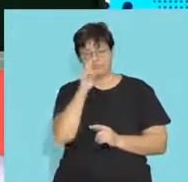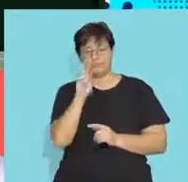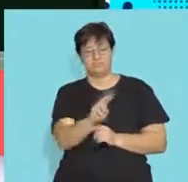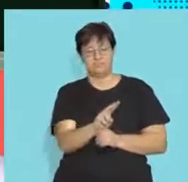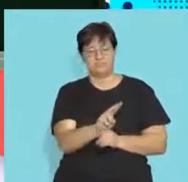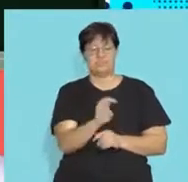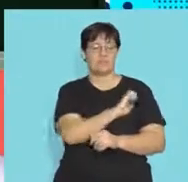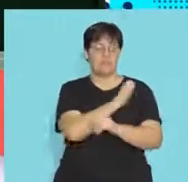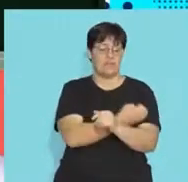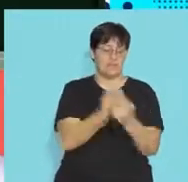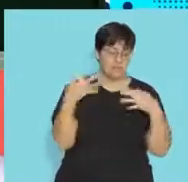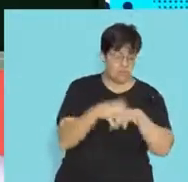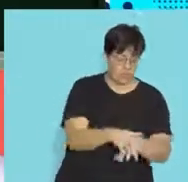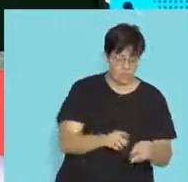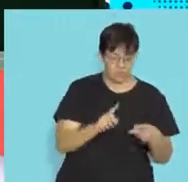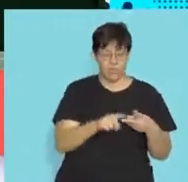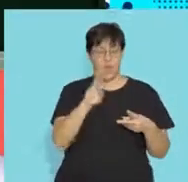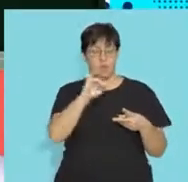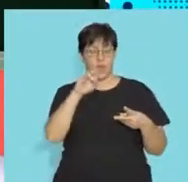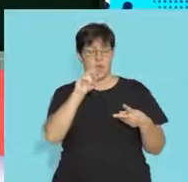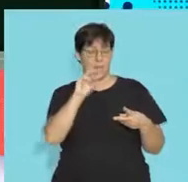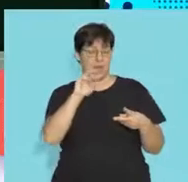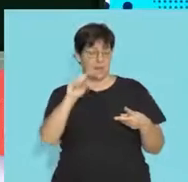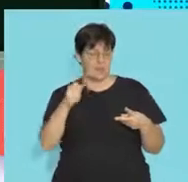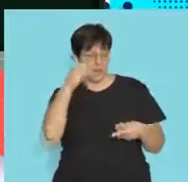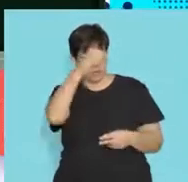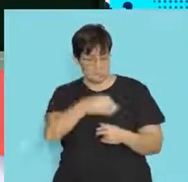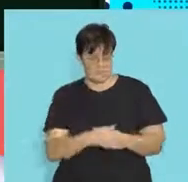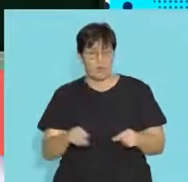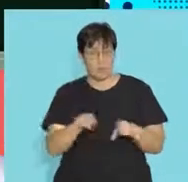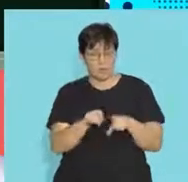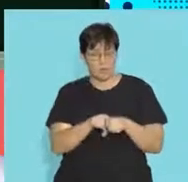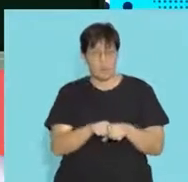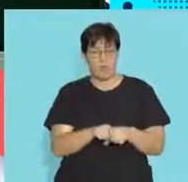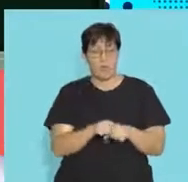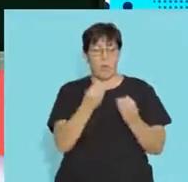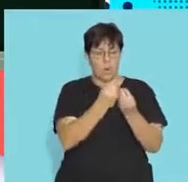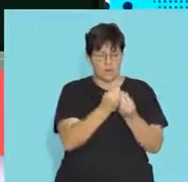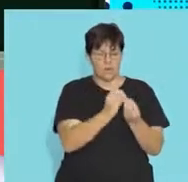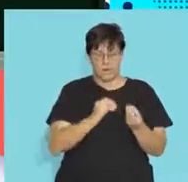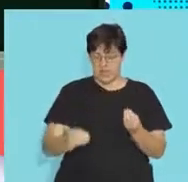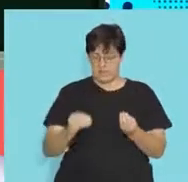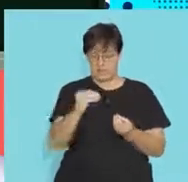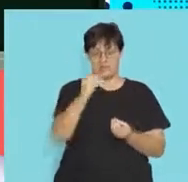we've looked at energy flow, we've looked at biomass as a concept, and we've looked at placing organisms at